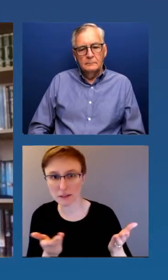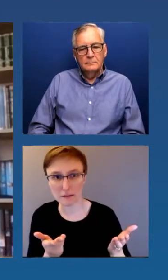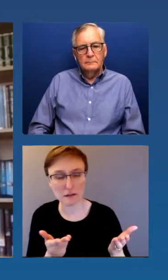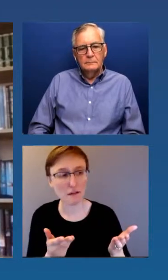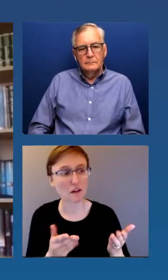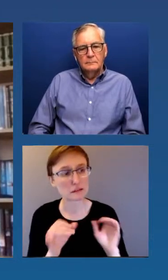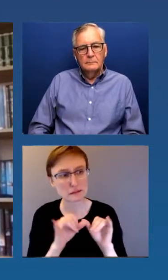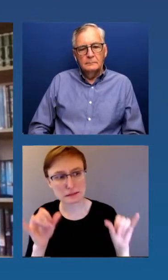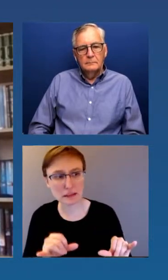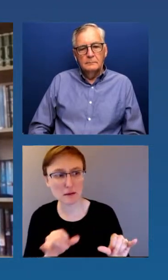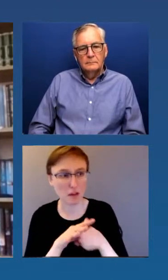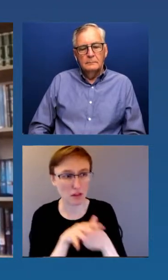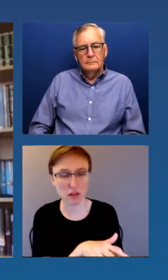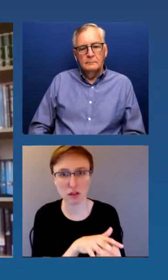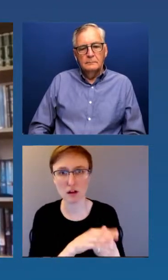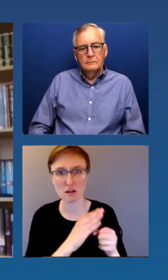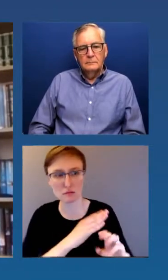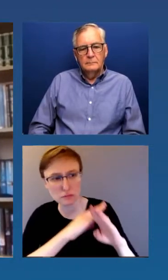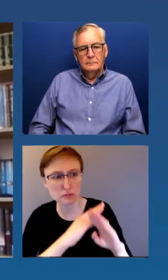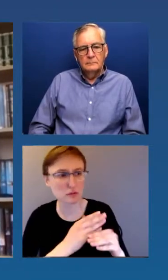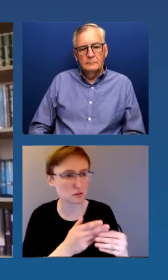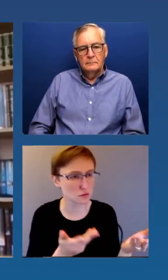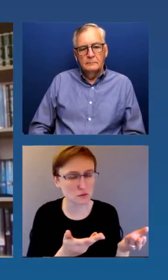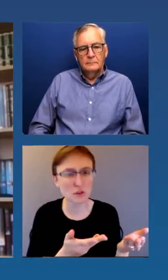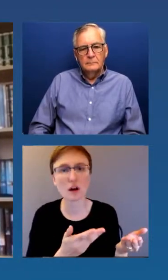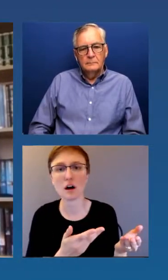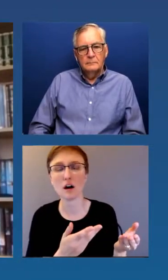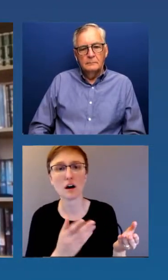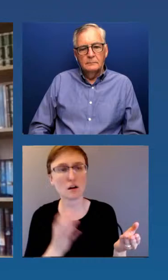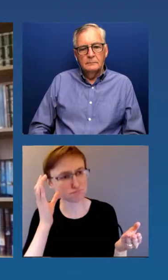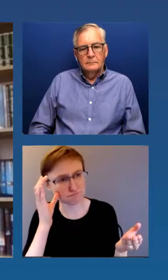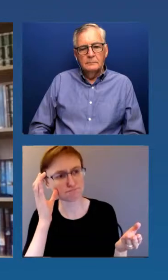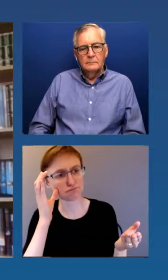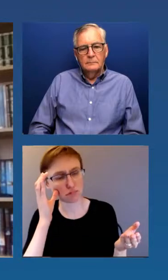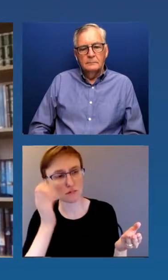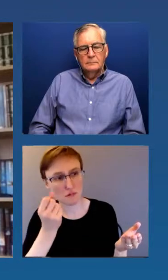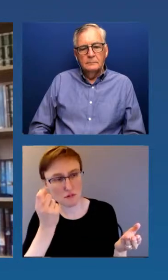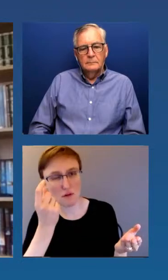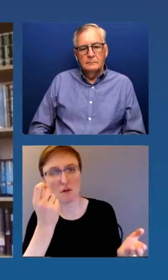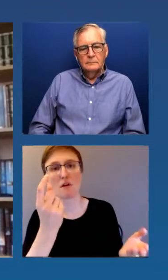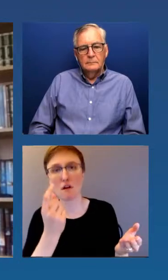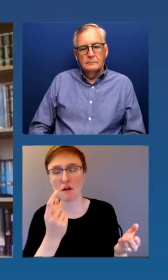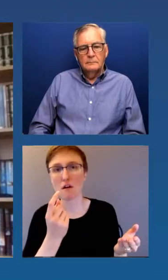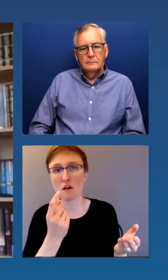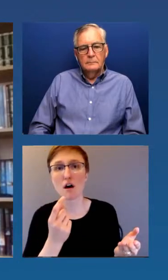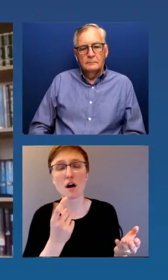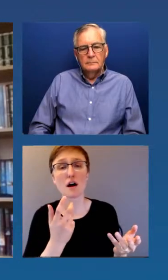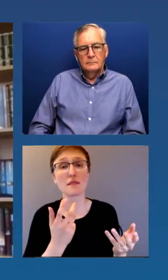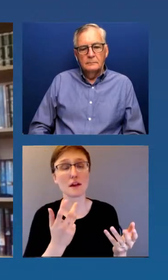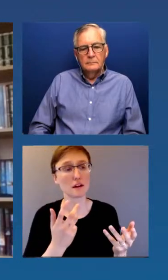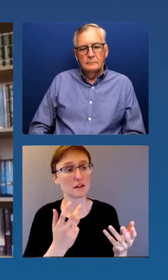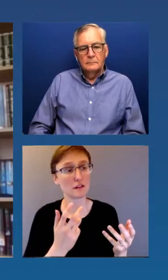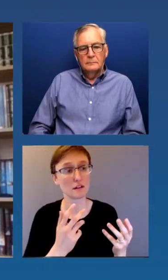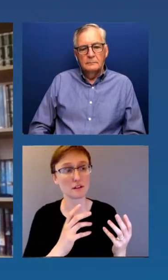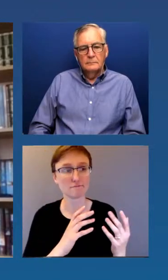systemic issues that actually stand in the way of building that confidence for vaccine, and really working with out of a place of respect